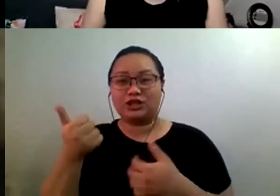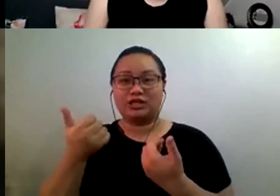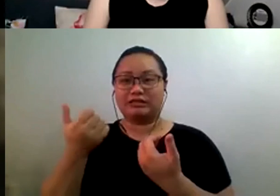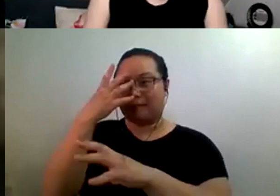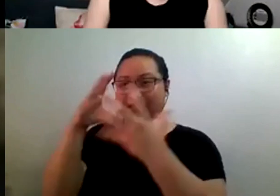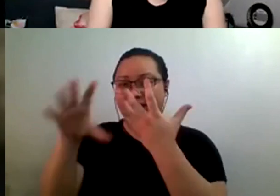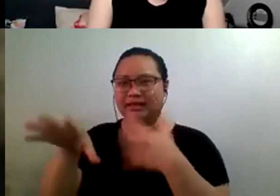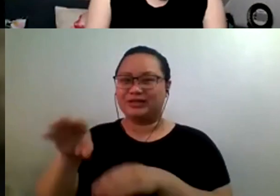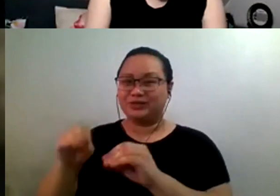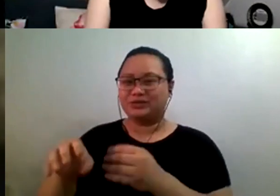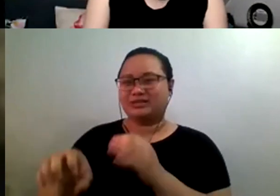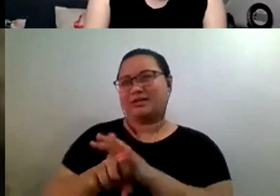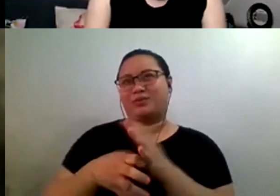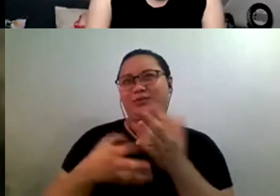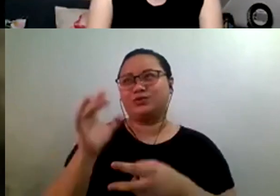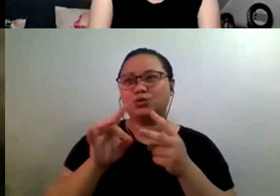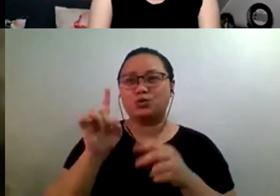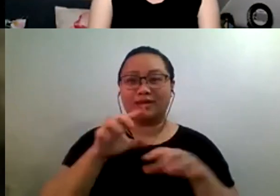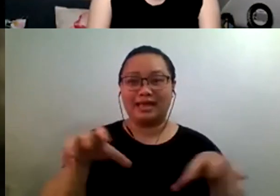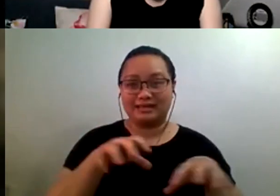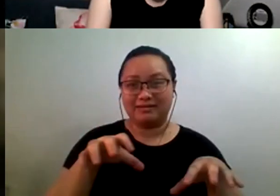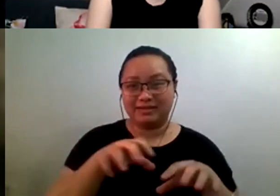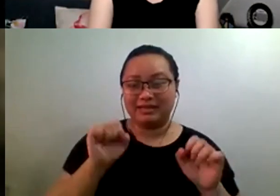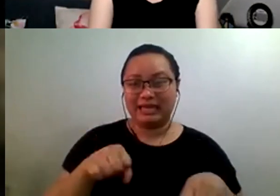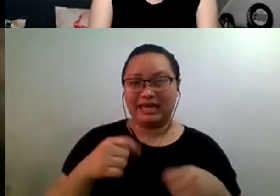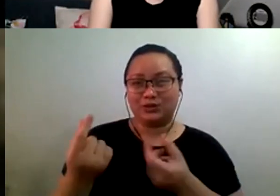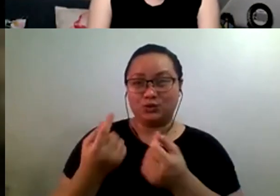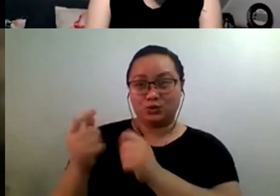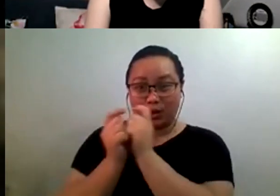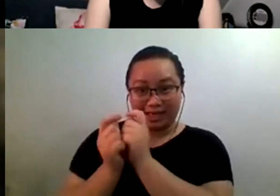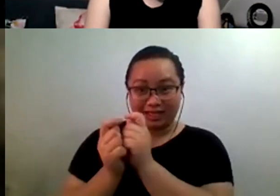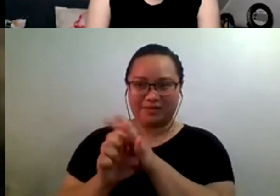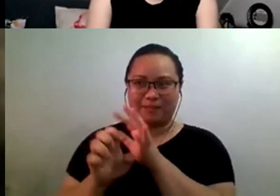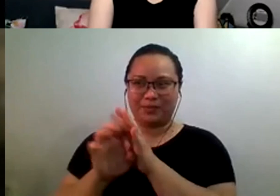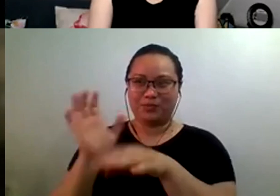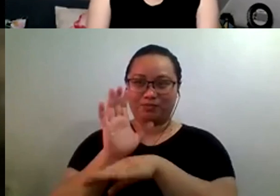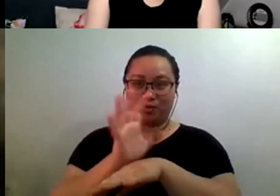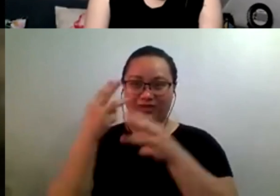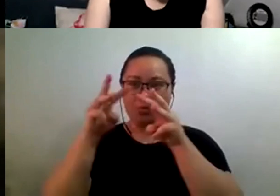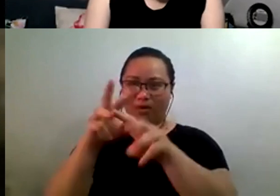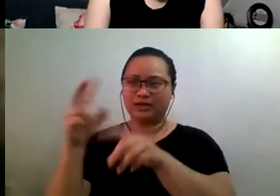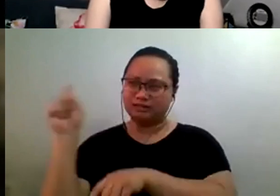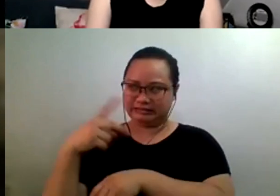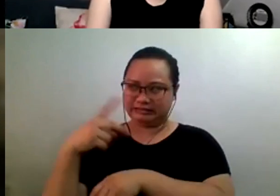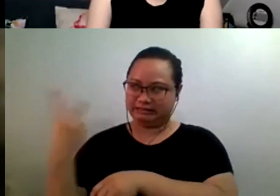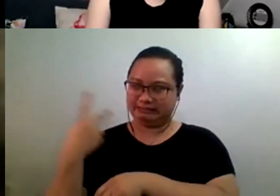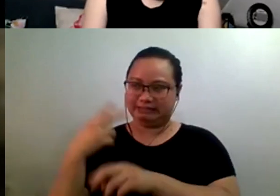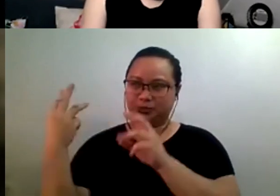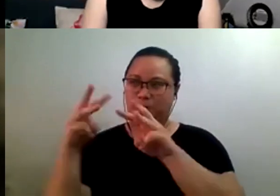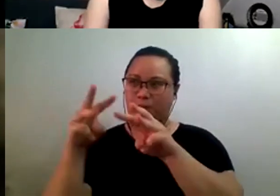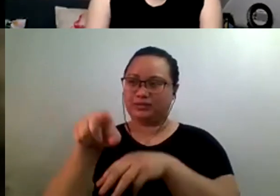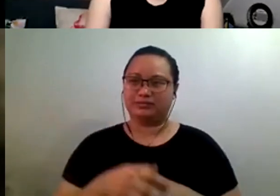by maybe choosing an activity that you can do together, like a movie that you can watch. And then you can talk about the movie.